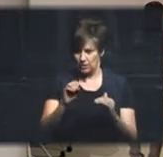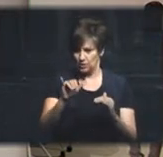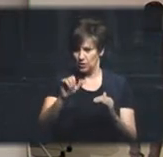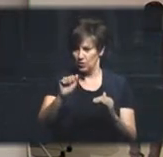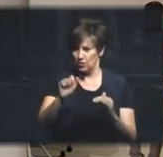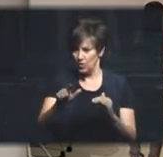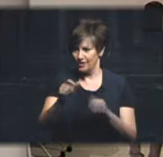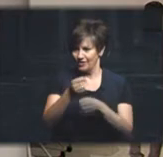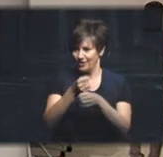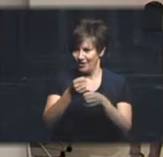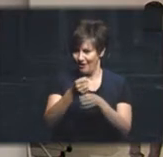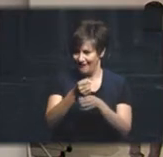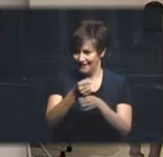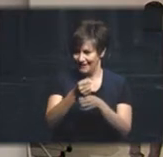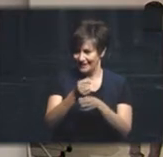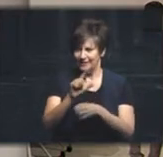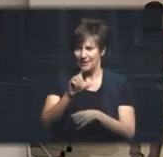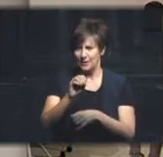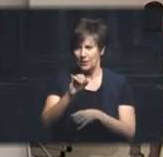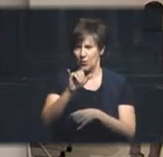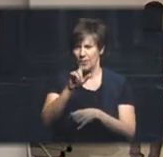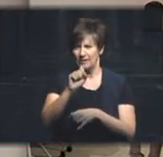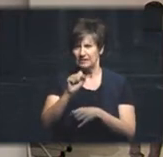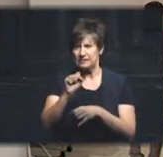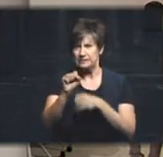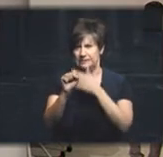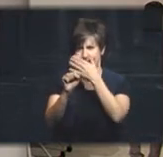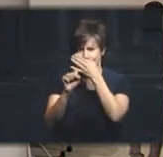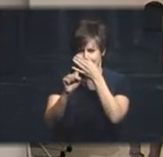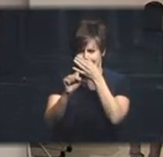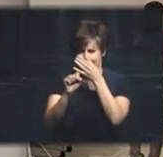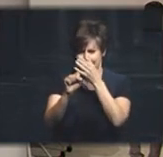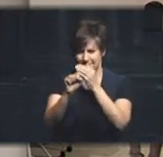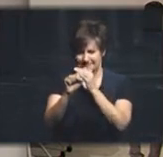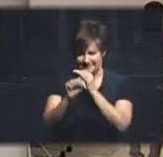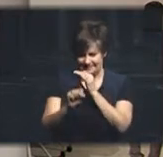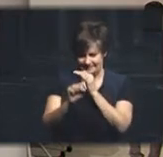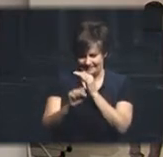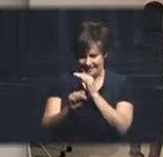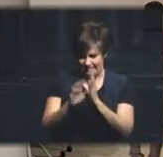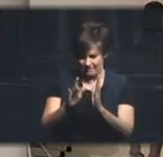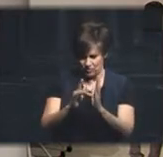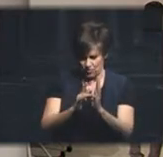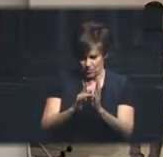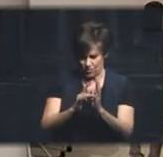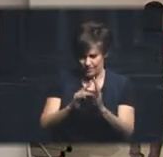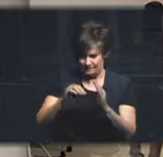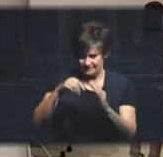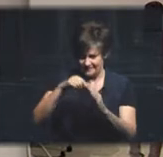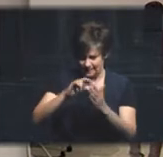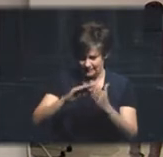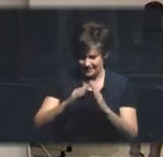Loyal is just south of the core of downtown on Nevada, and it's